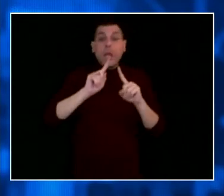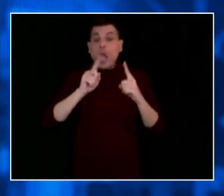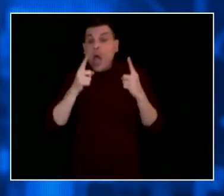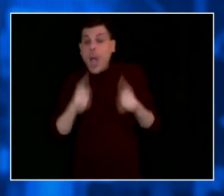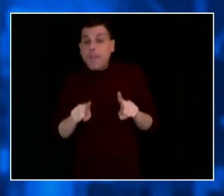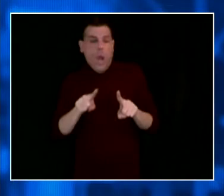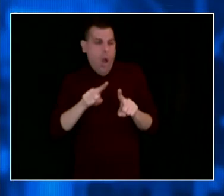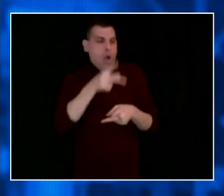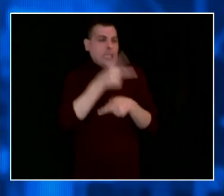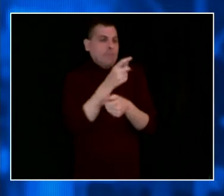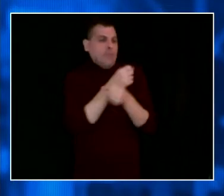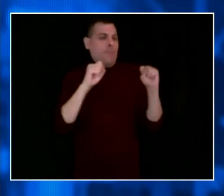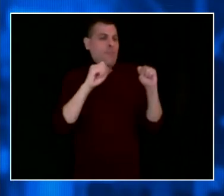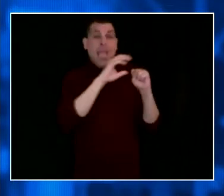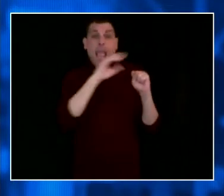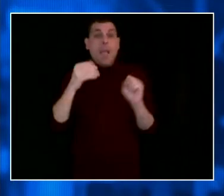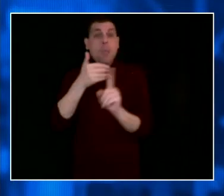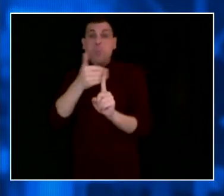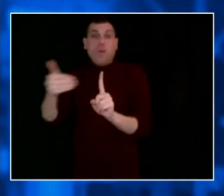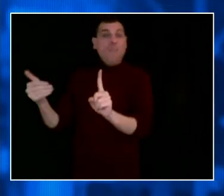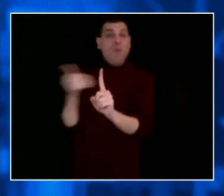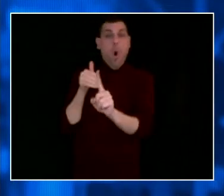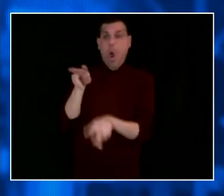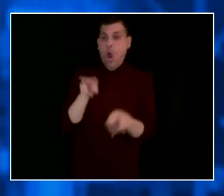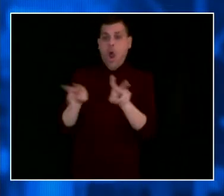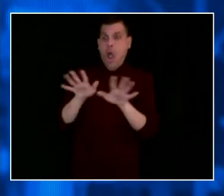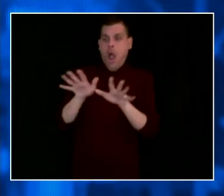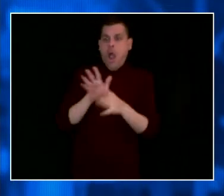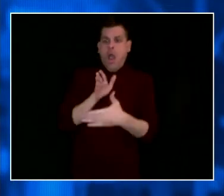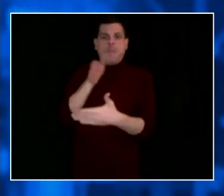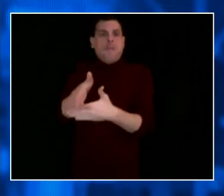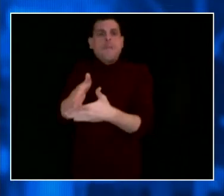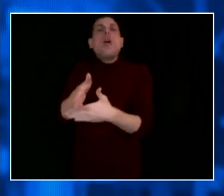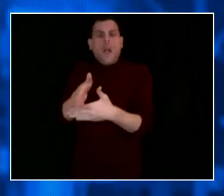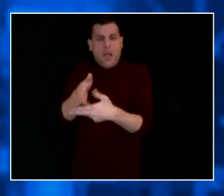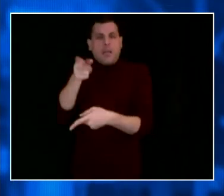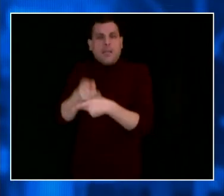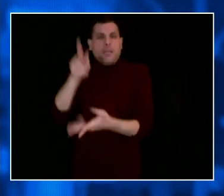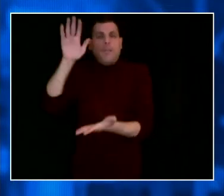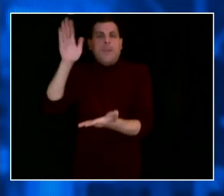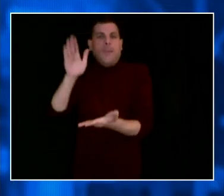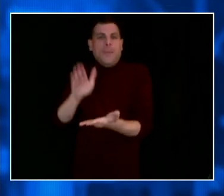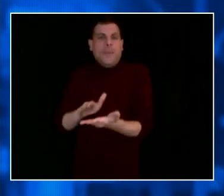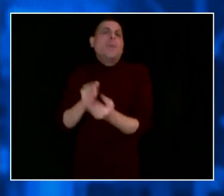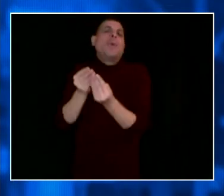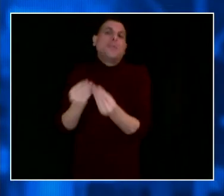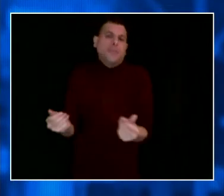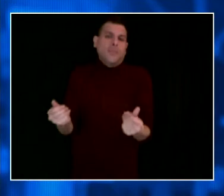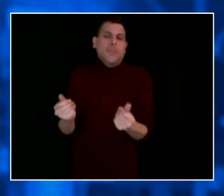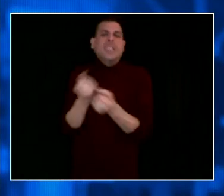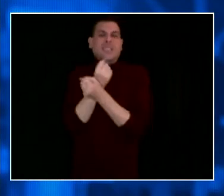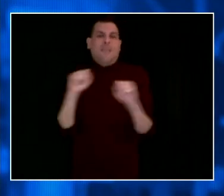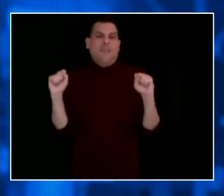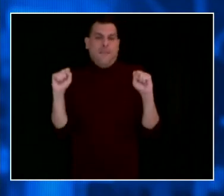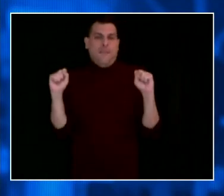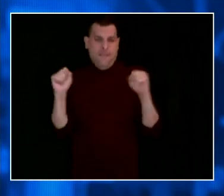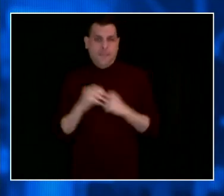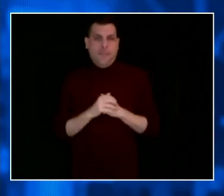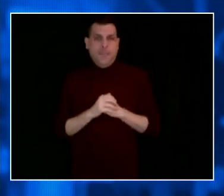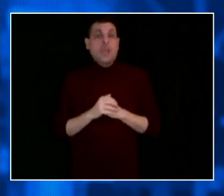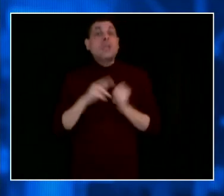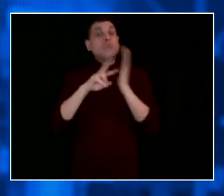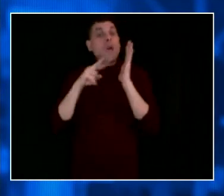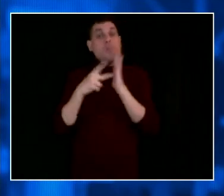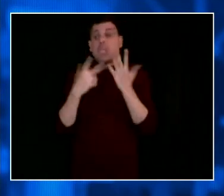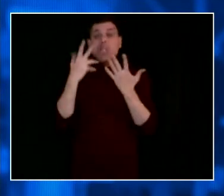prevent crime in the first place. That includes mediators who resolve conflicts on the street before they escalate into